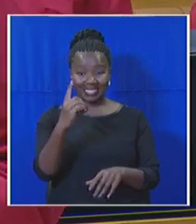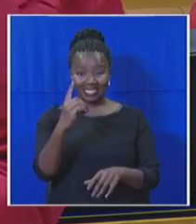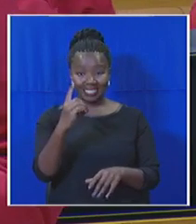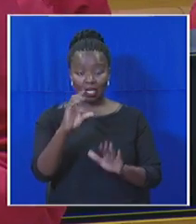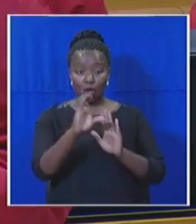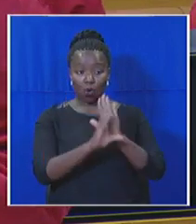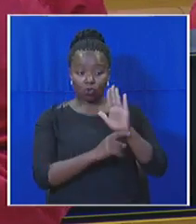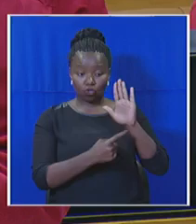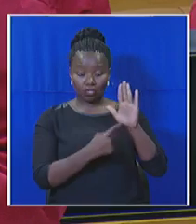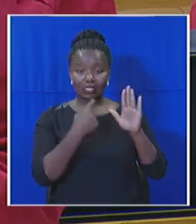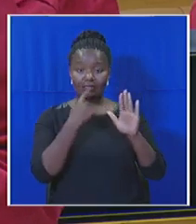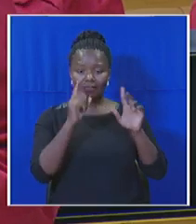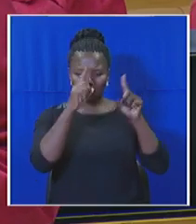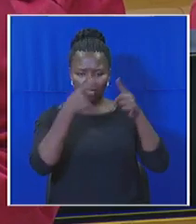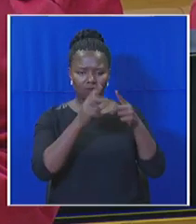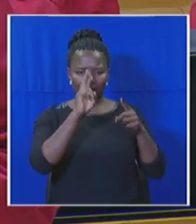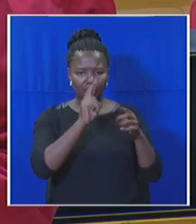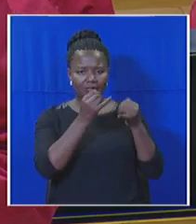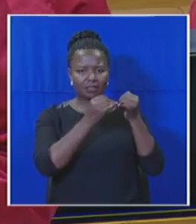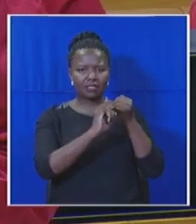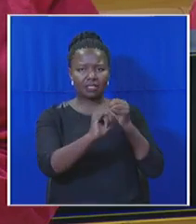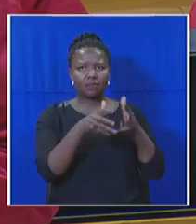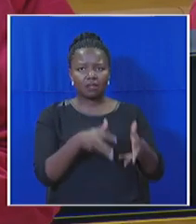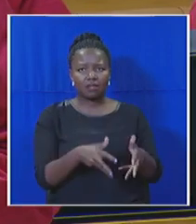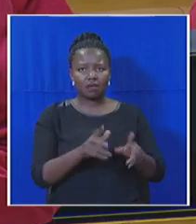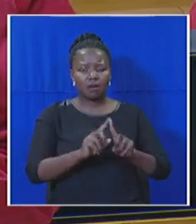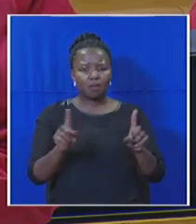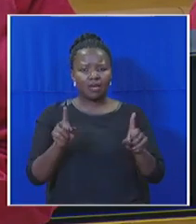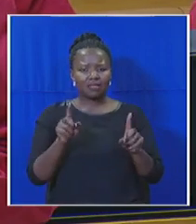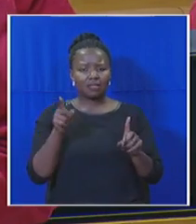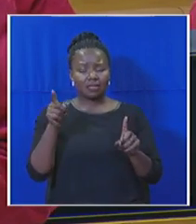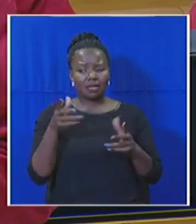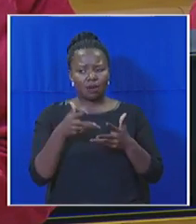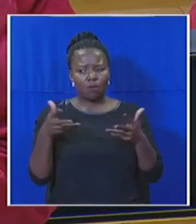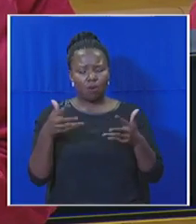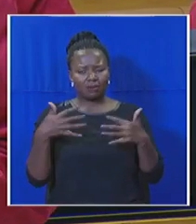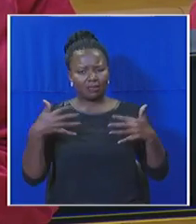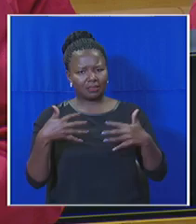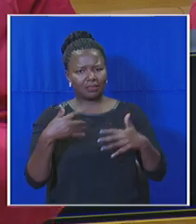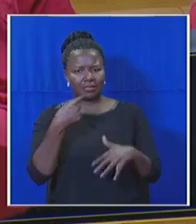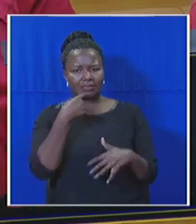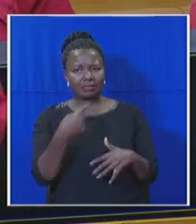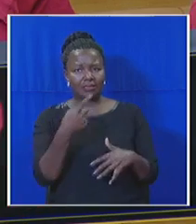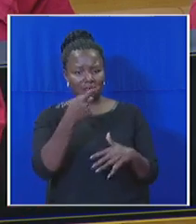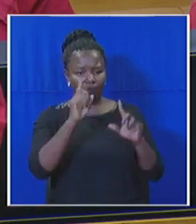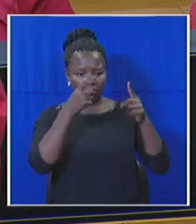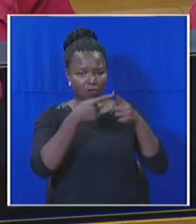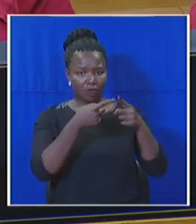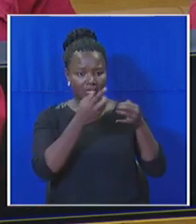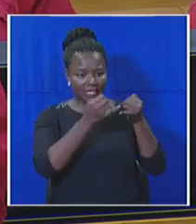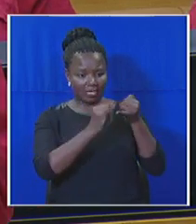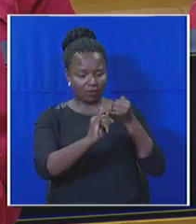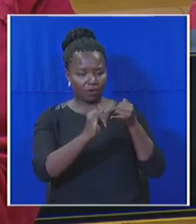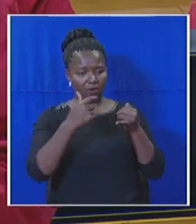fear why we give institutions institutional autonomy is because we are trying to guarantee